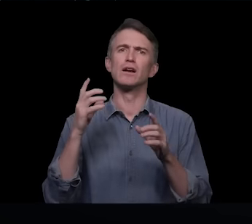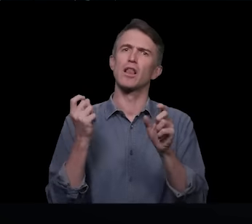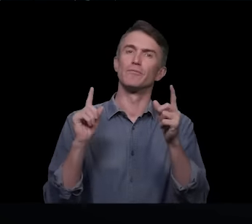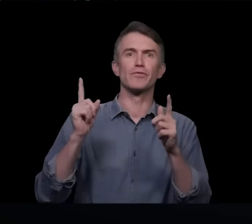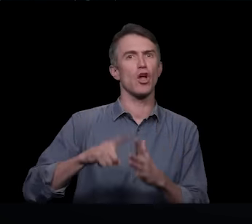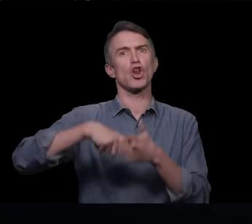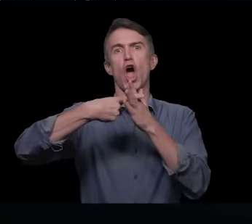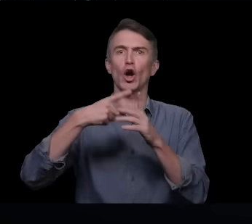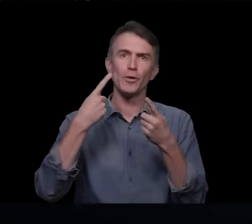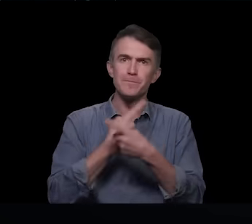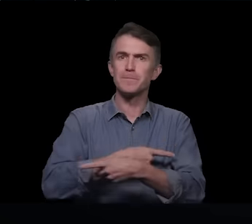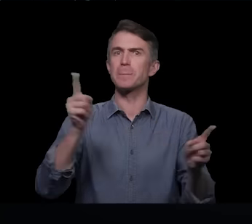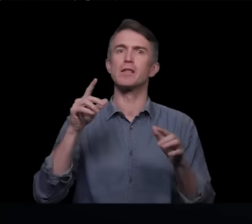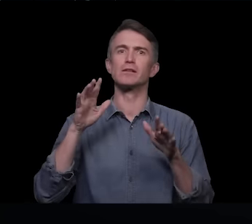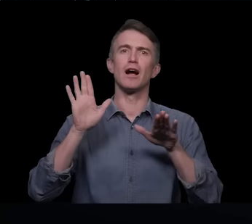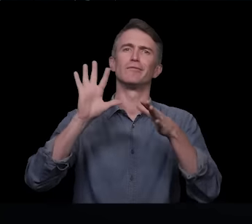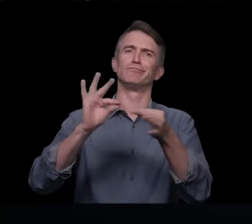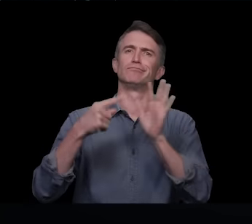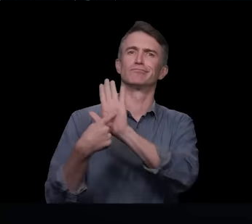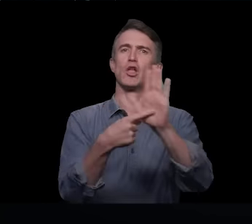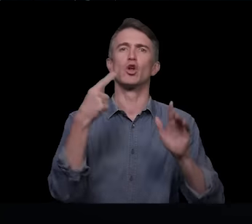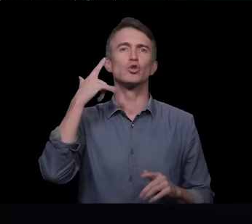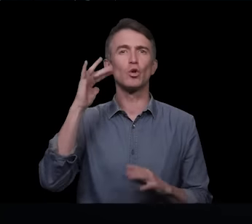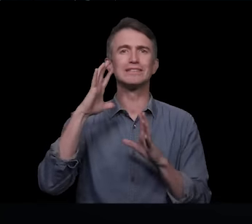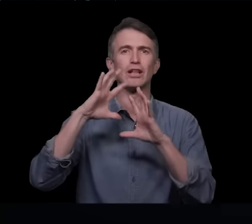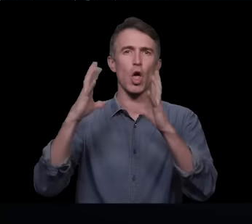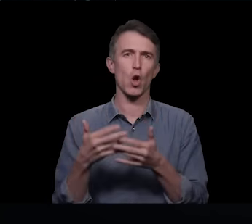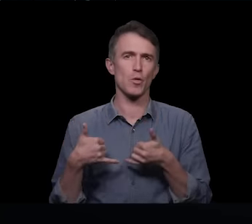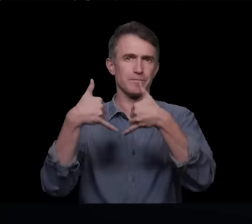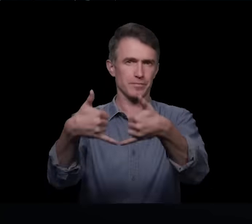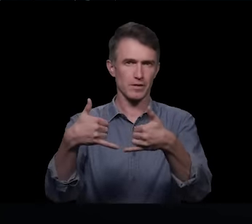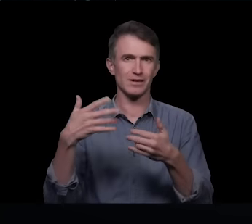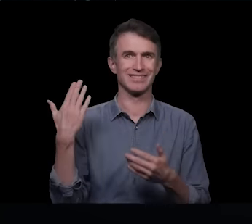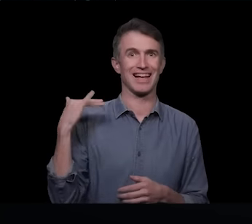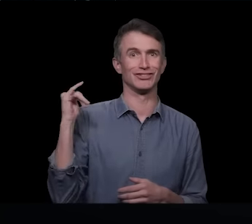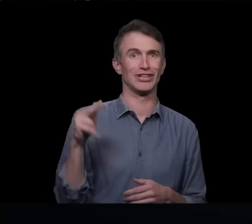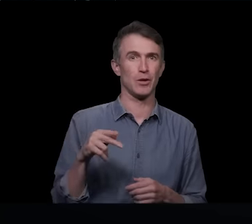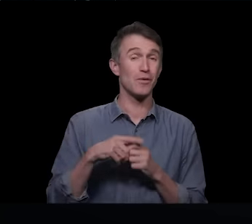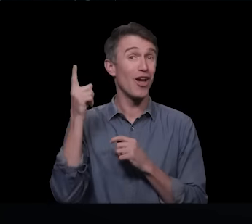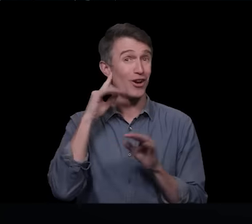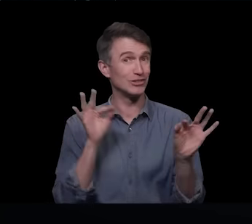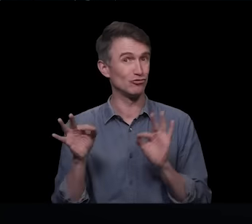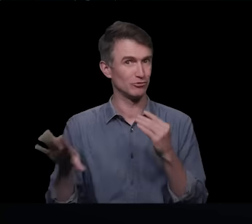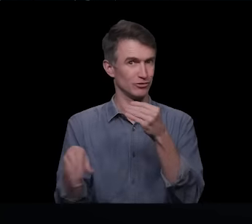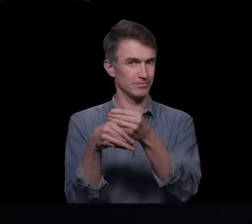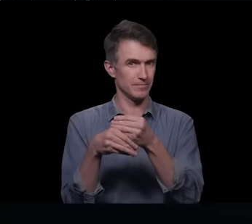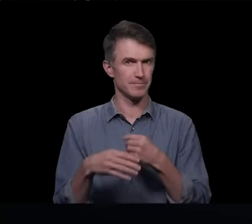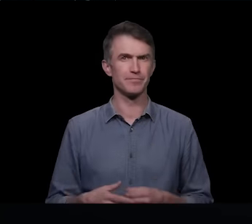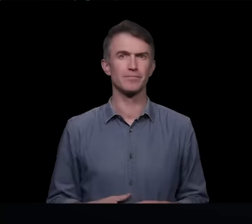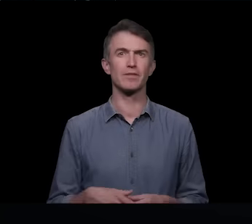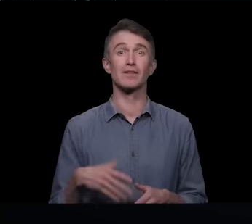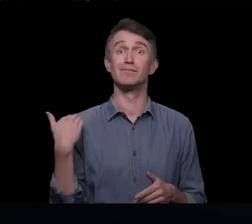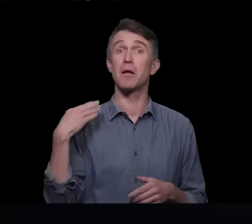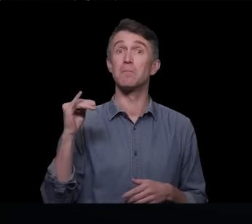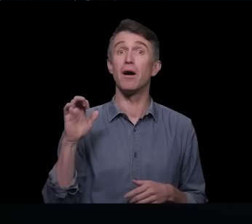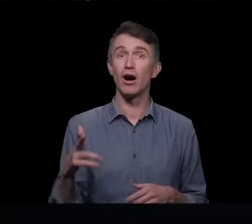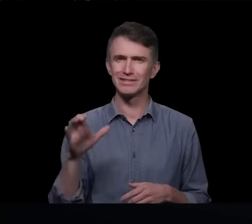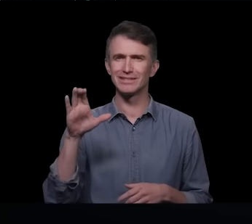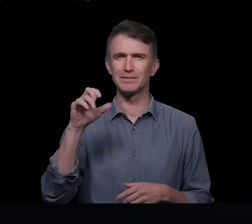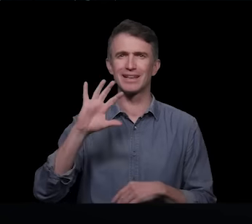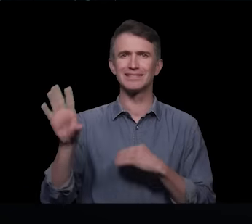CBS's inaugural broadcast of the 81st Annual Golden Globe Awards last January with live audio description. Then in